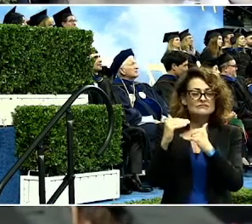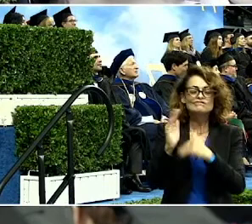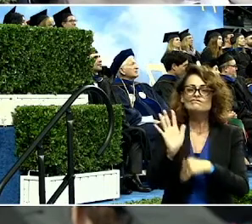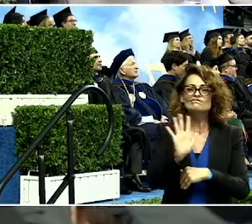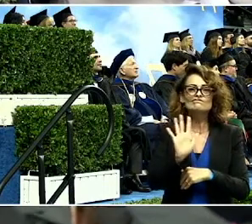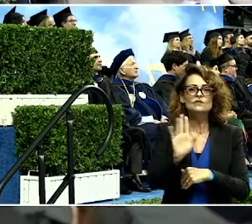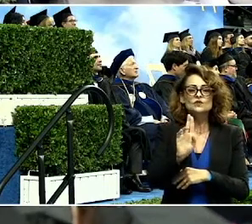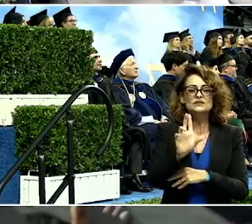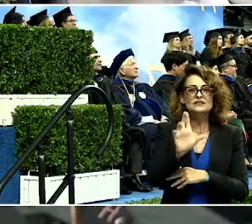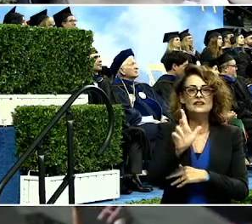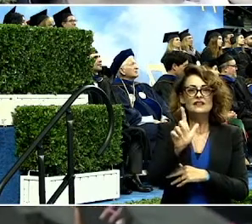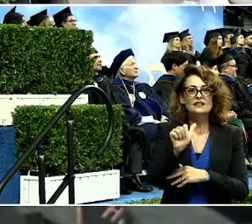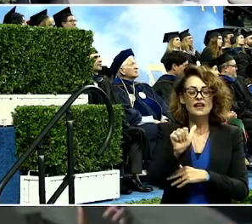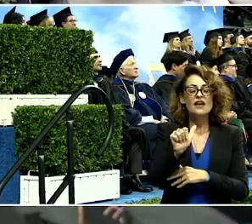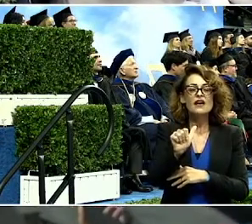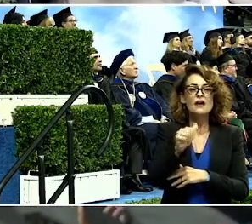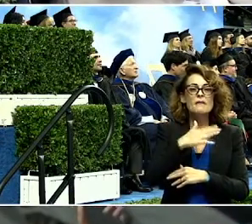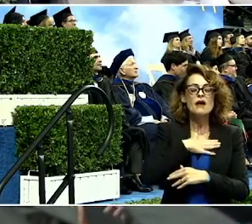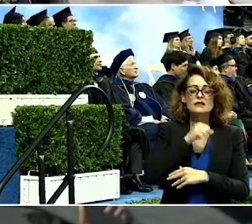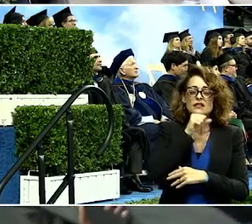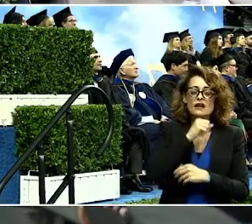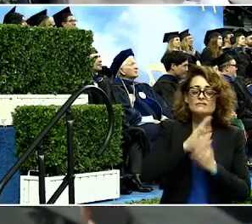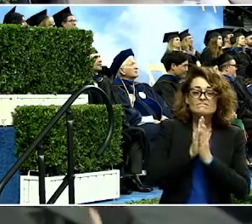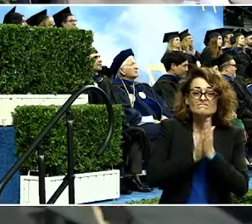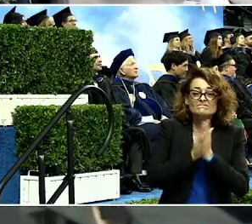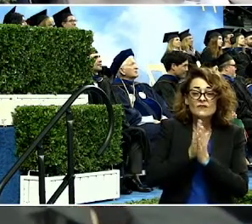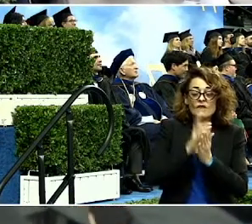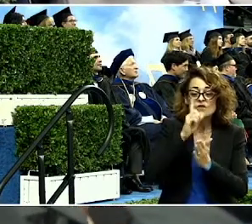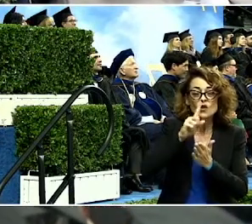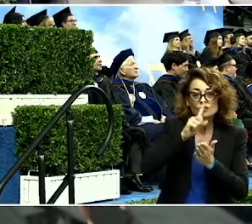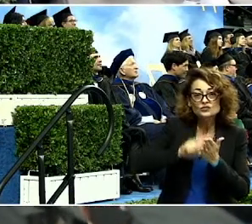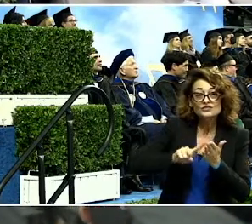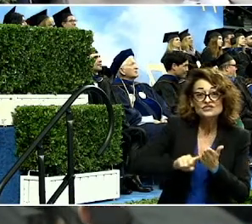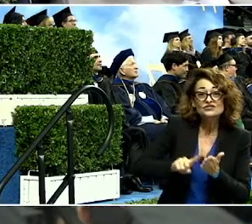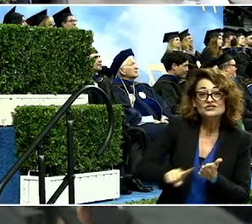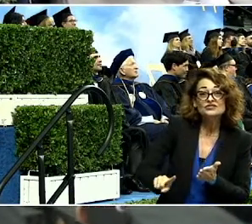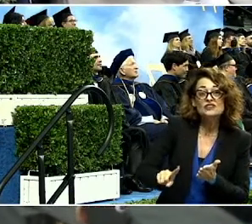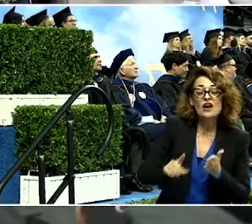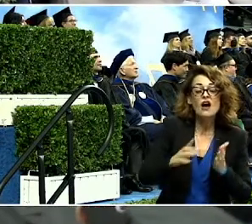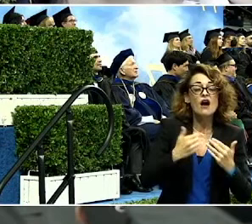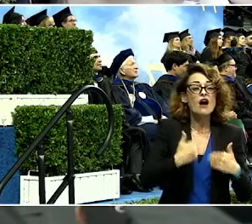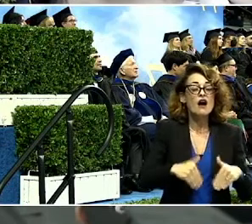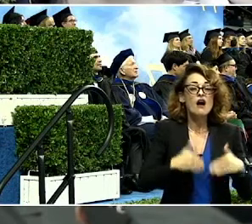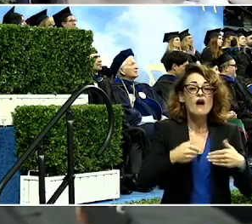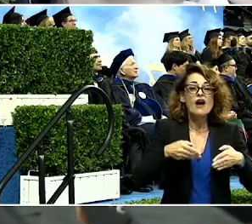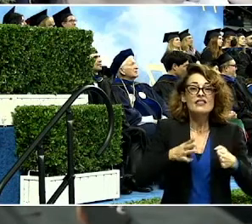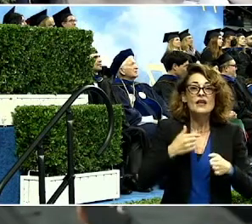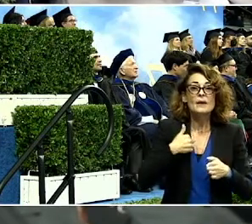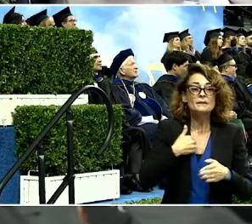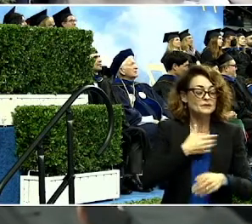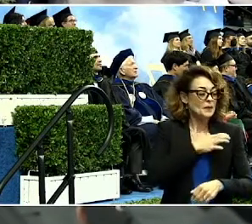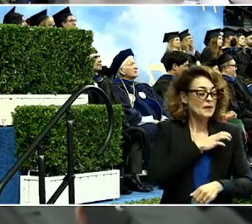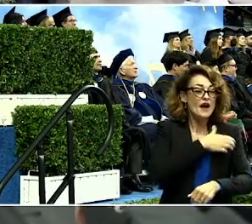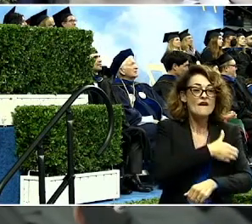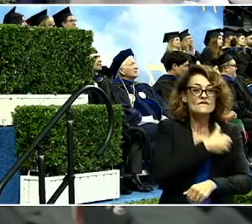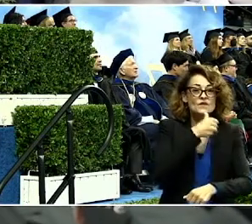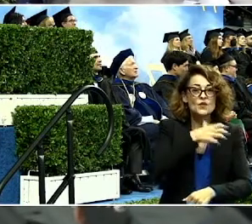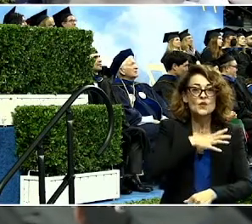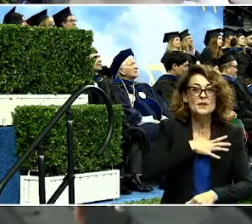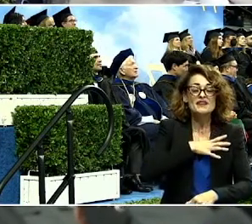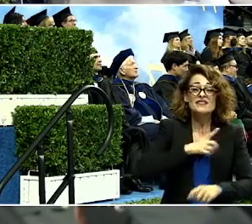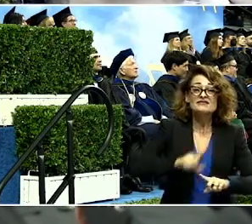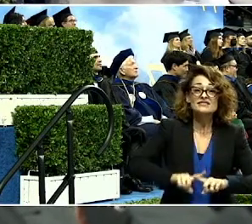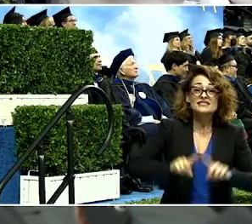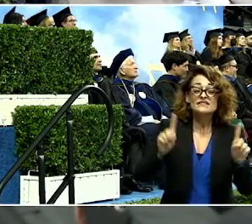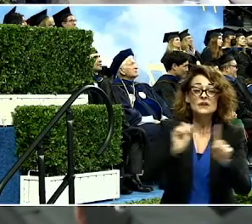me discover my genuine love and passion for research, directing me towards a lab led by powerful women of different backgrounds